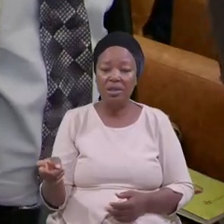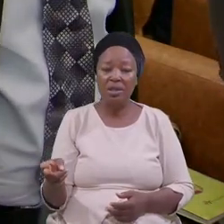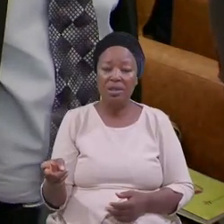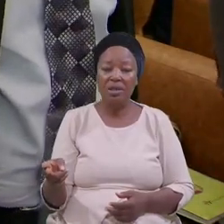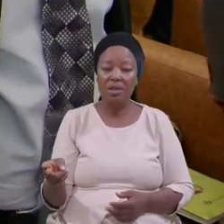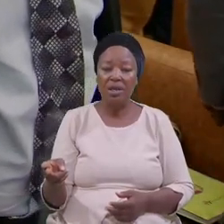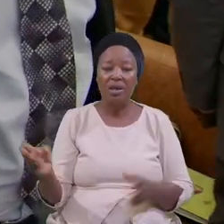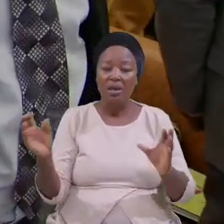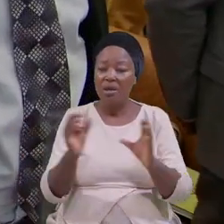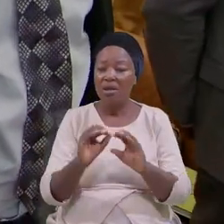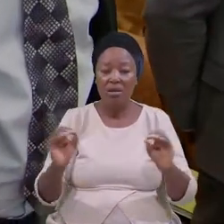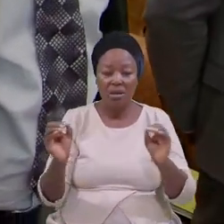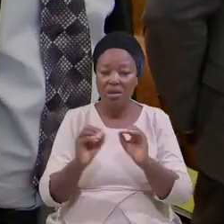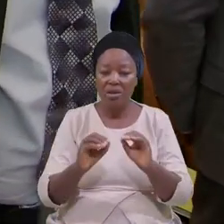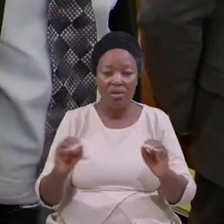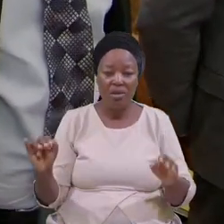worthless,